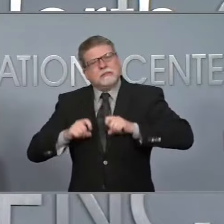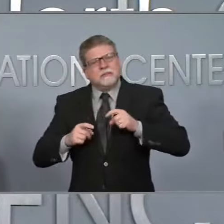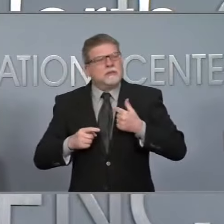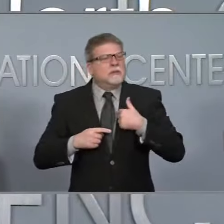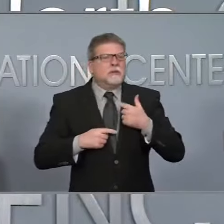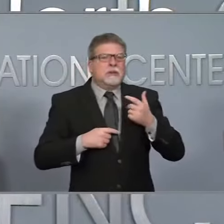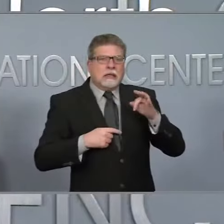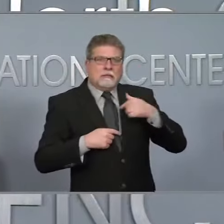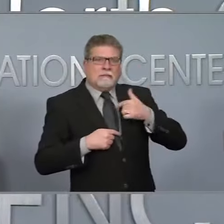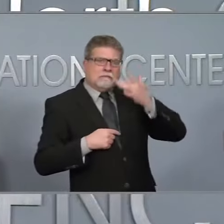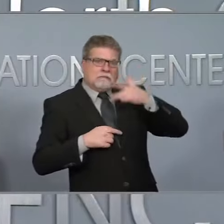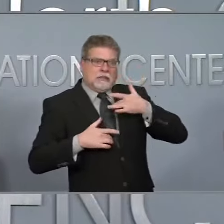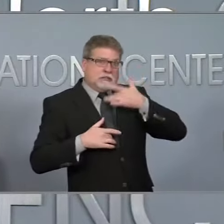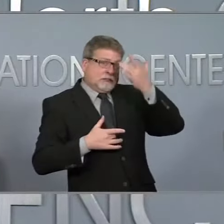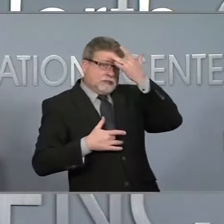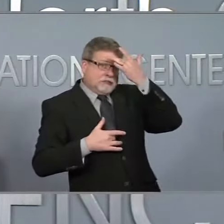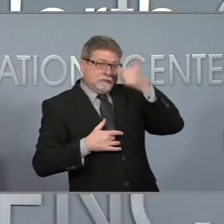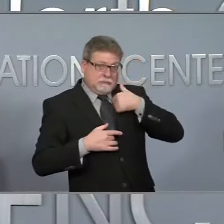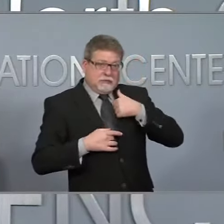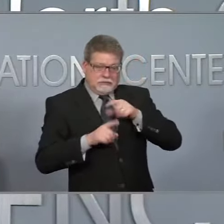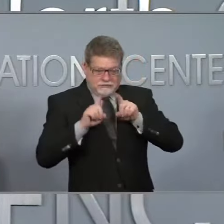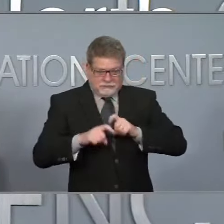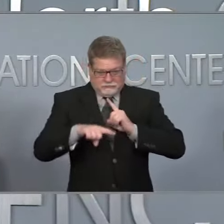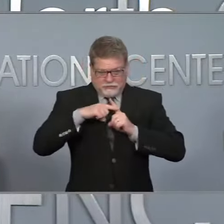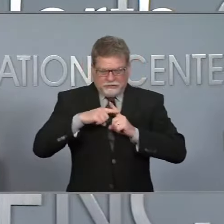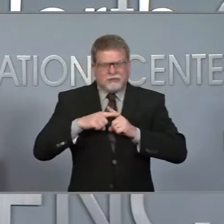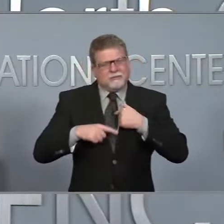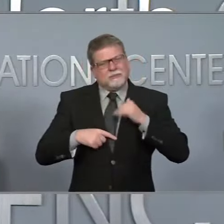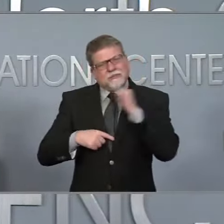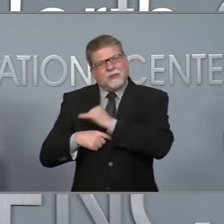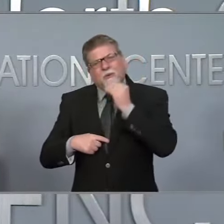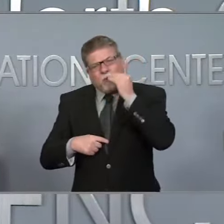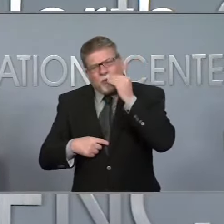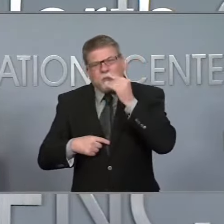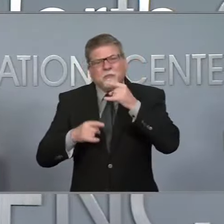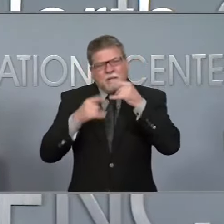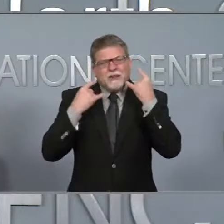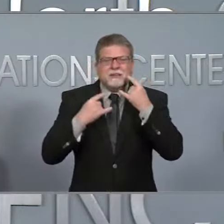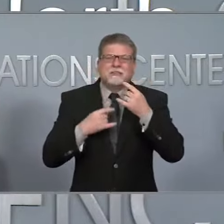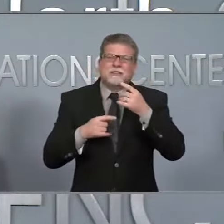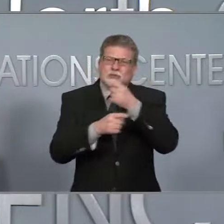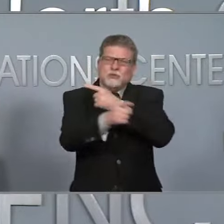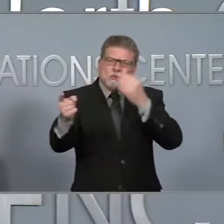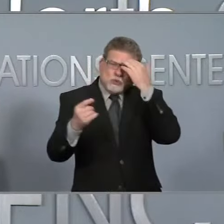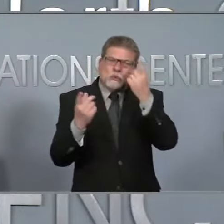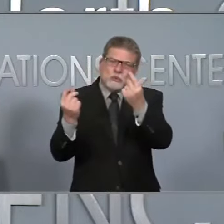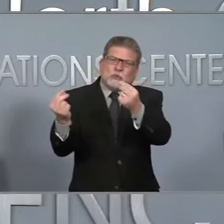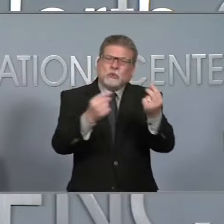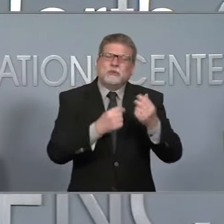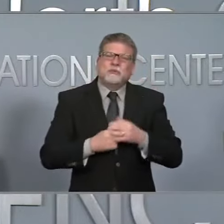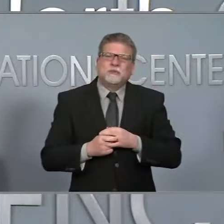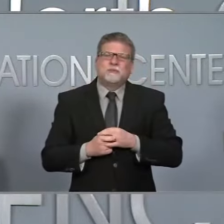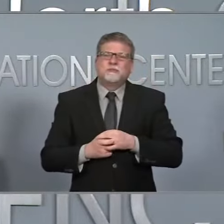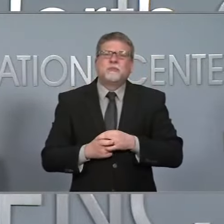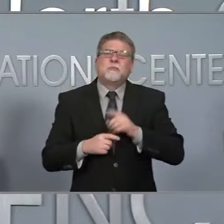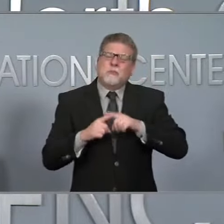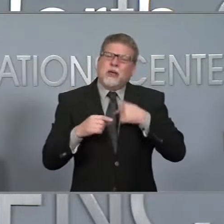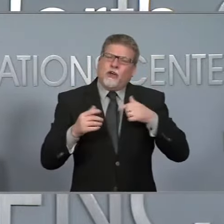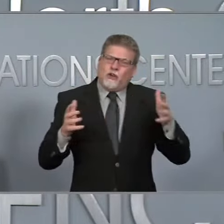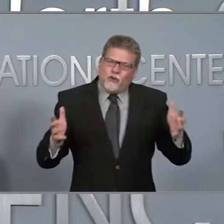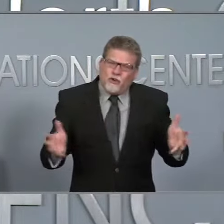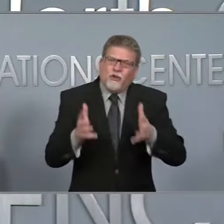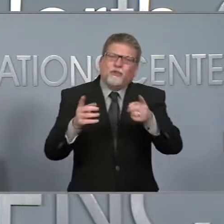upcoming changes now so that people have time to get prepared and get up to date with their COVID-19 vaccines and